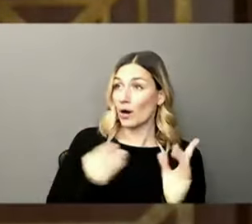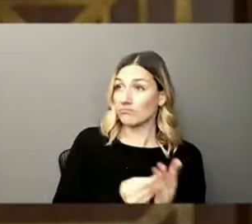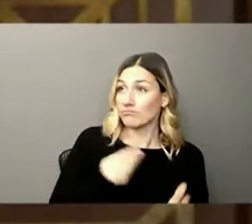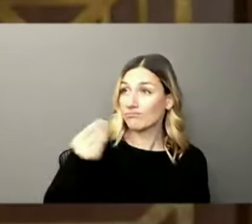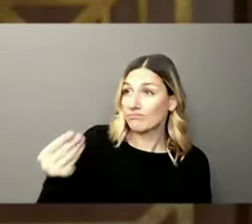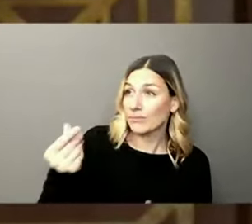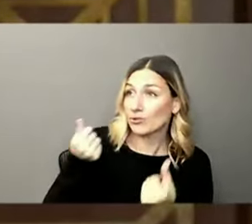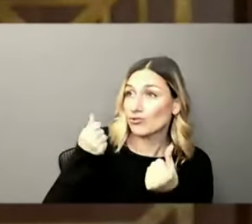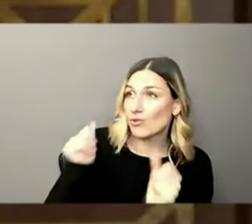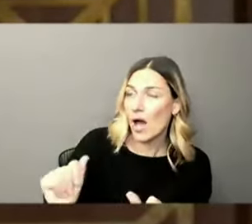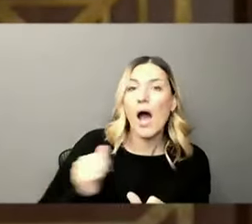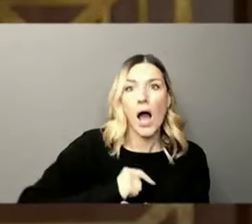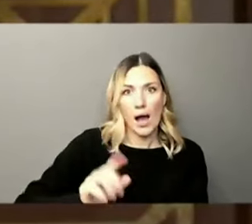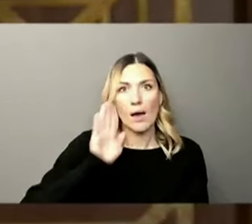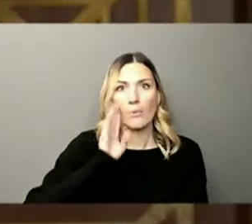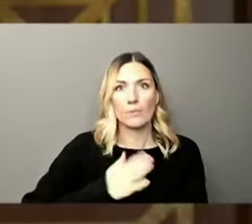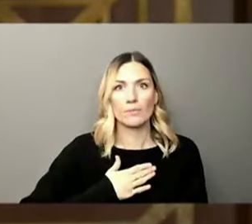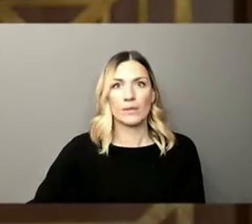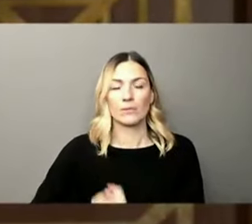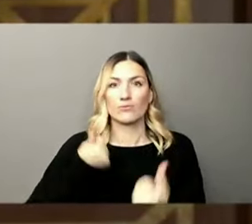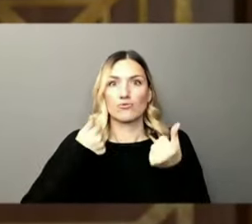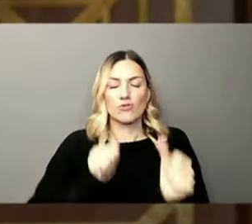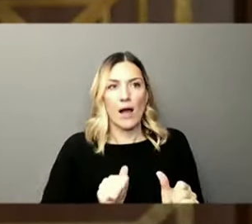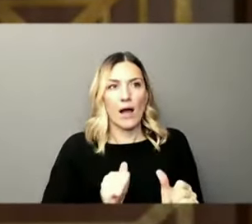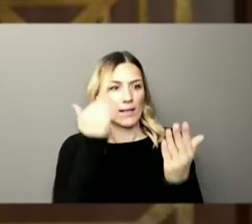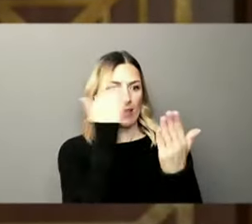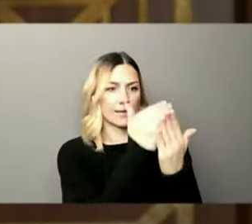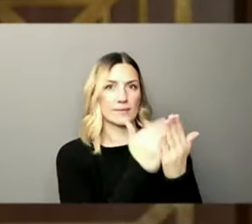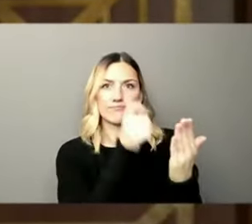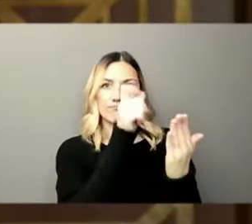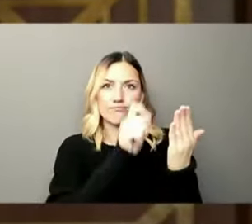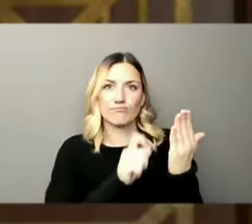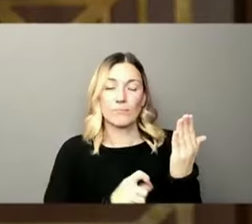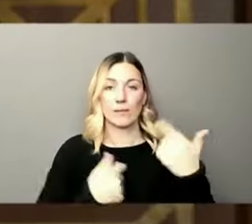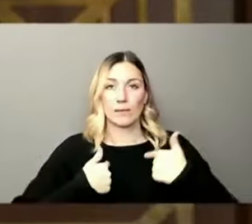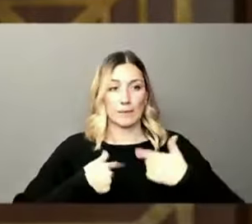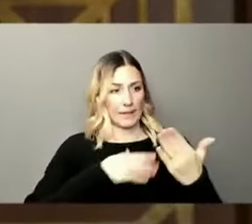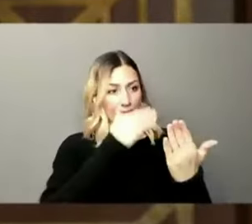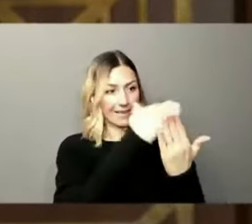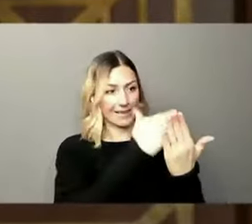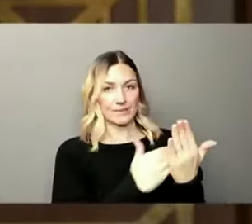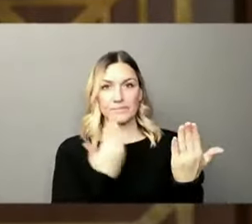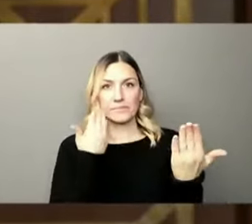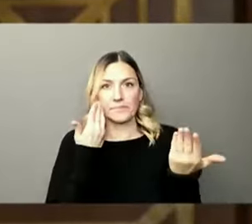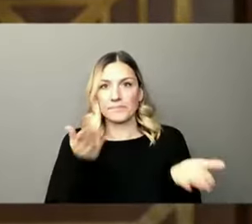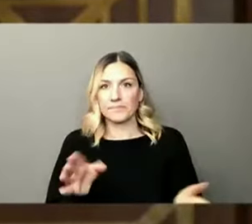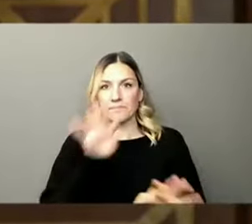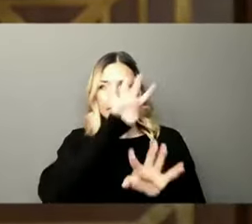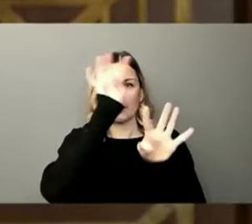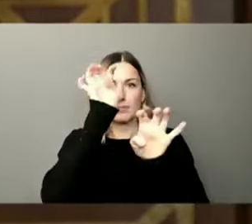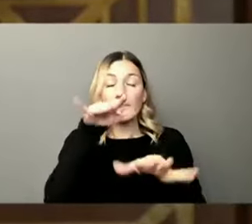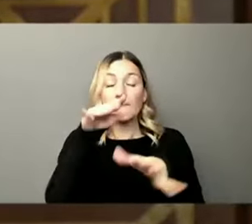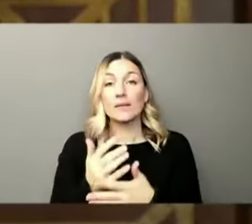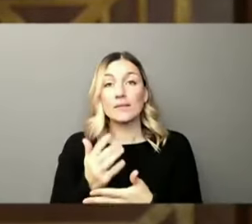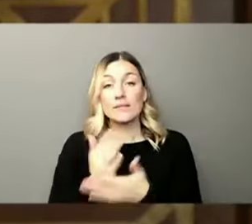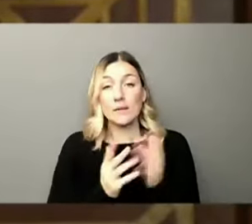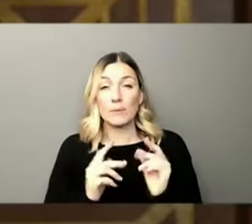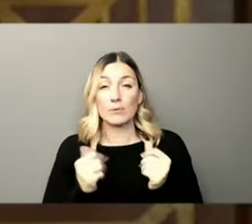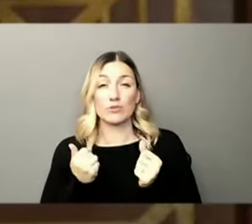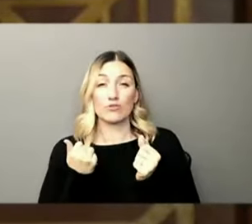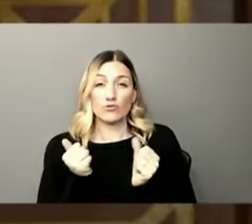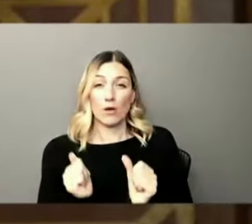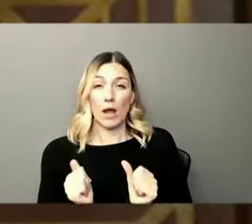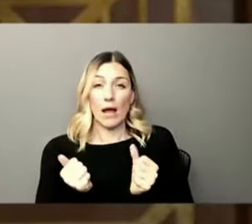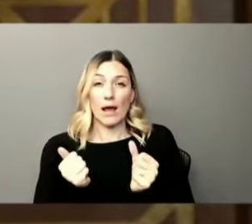try every single one. But I don't know what that list is. You know, some people try different things, and I don't want to just try